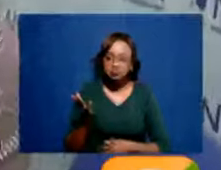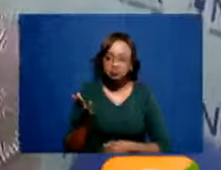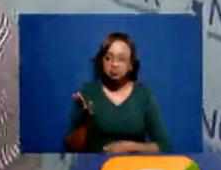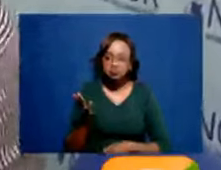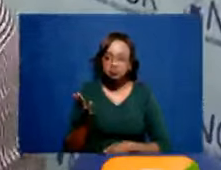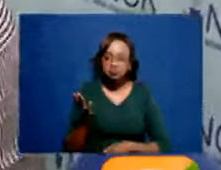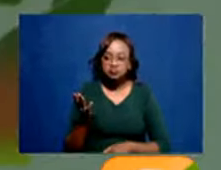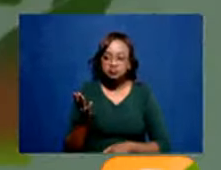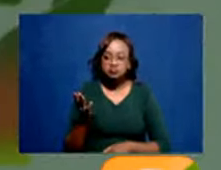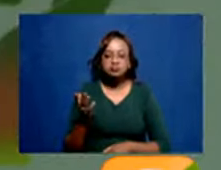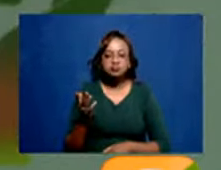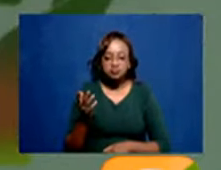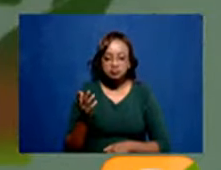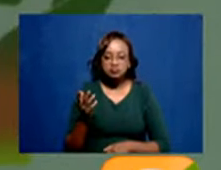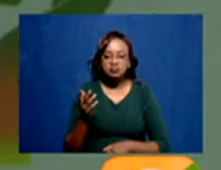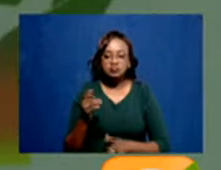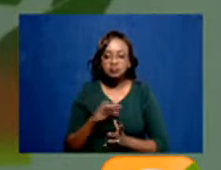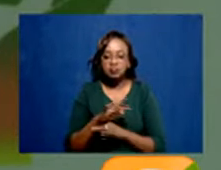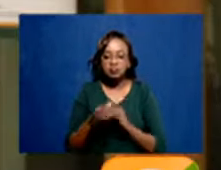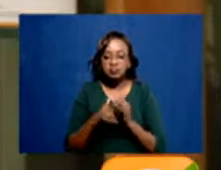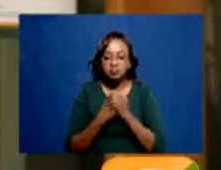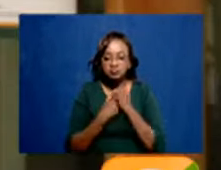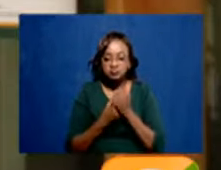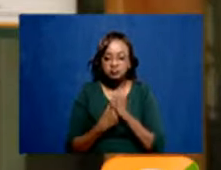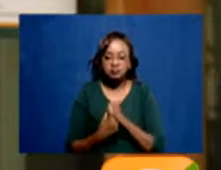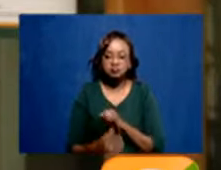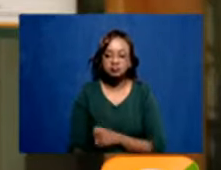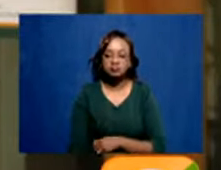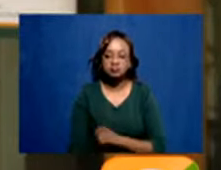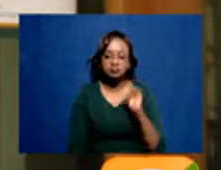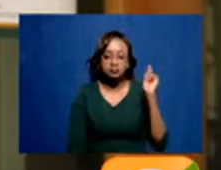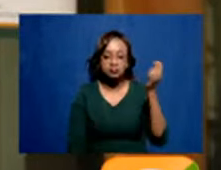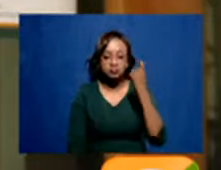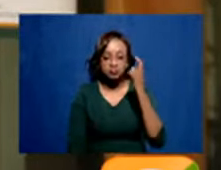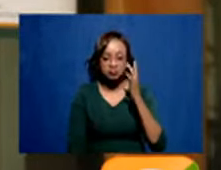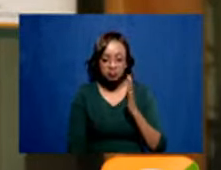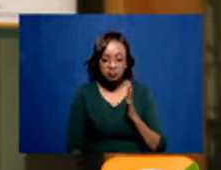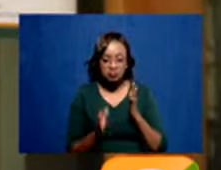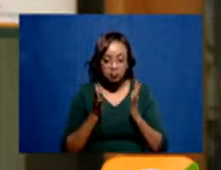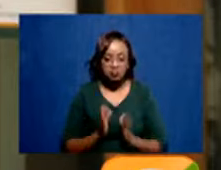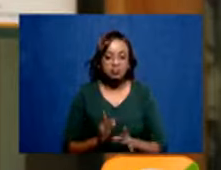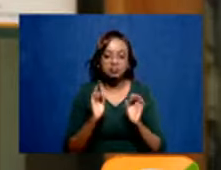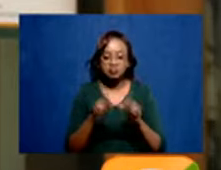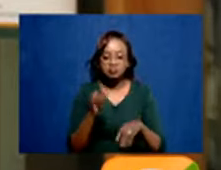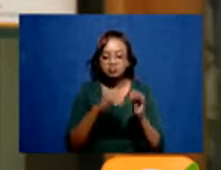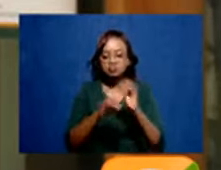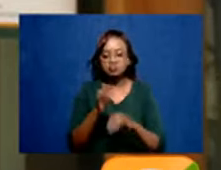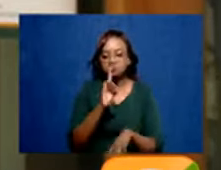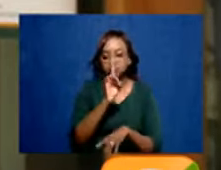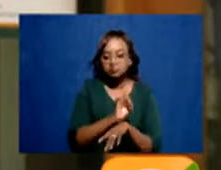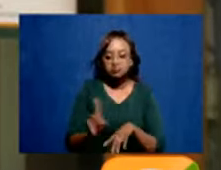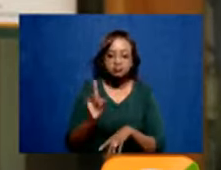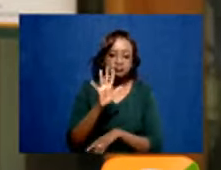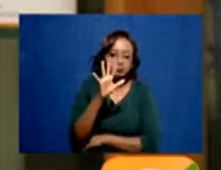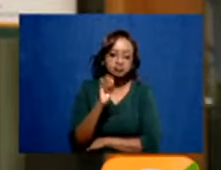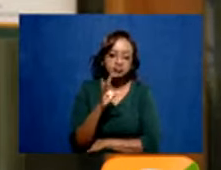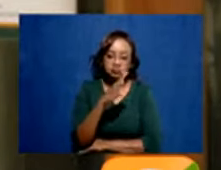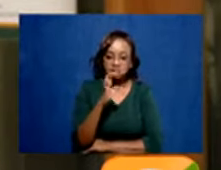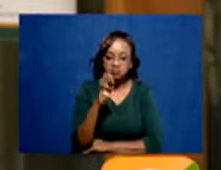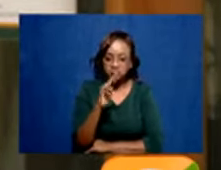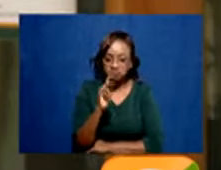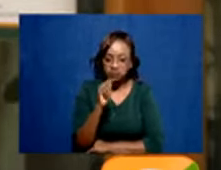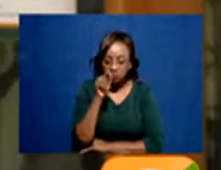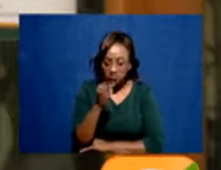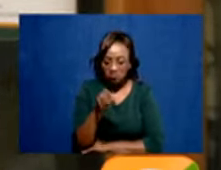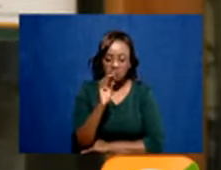platform, responded to this call. Kenyans have the ability to actually donate at least a shilling and 50 cents, which is something